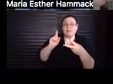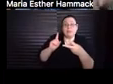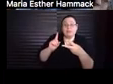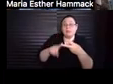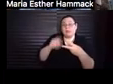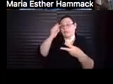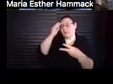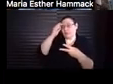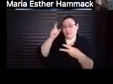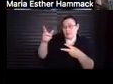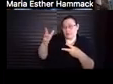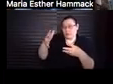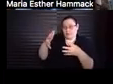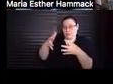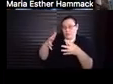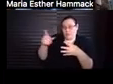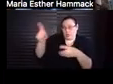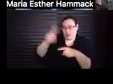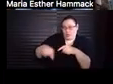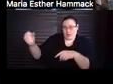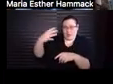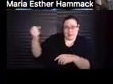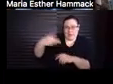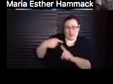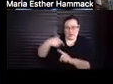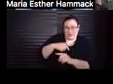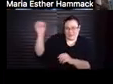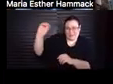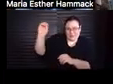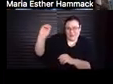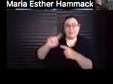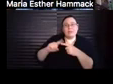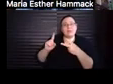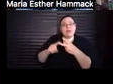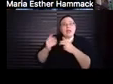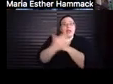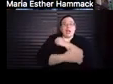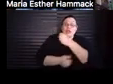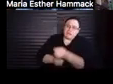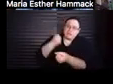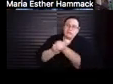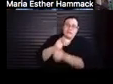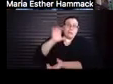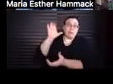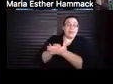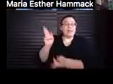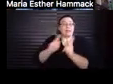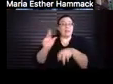the US actually could restore to Mexico, but that the country stood behind the belief that enslaved people have